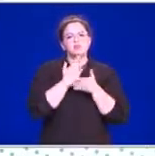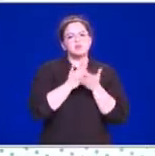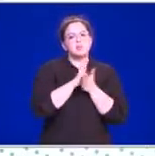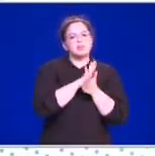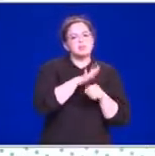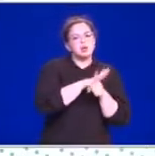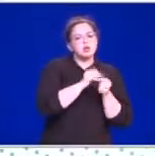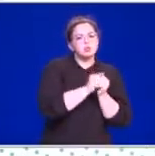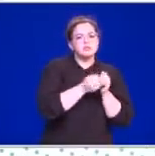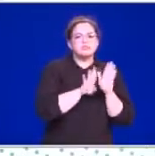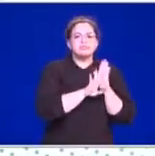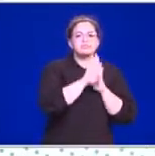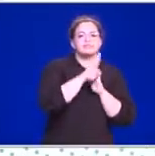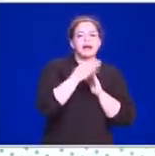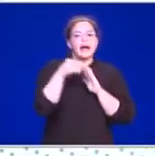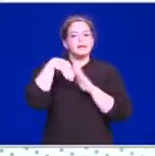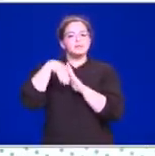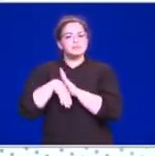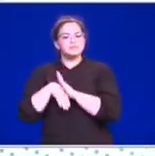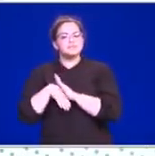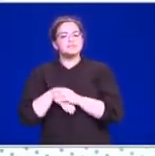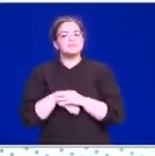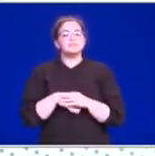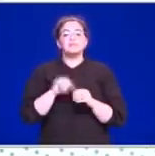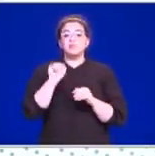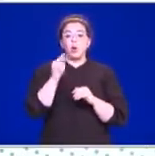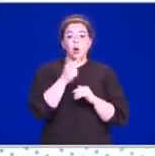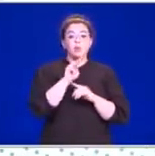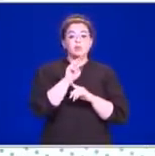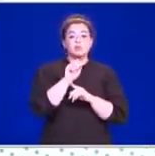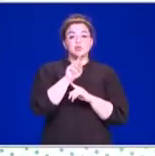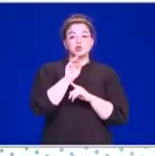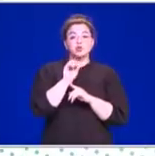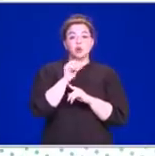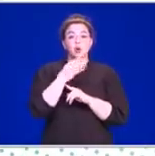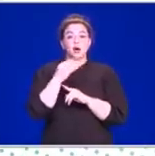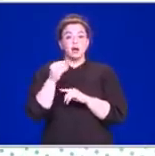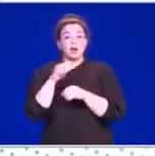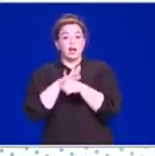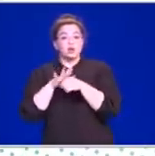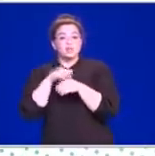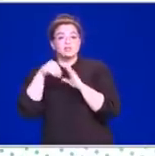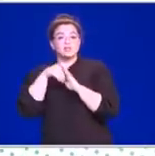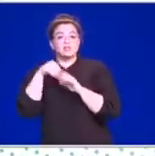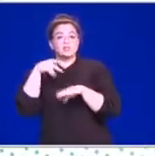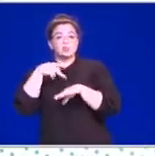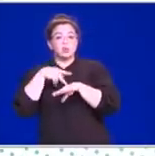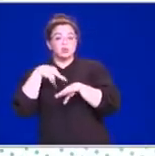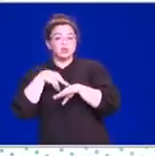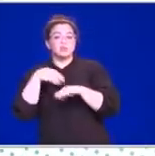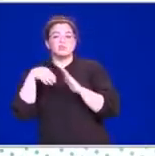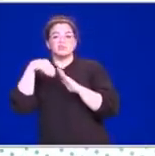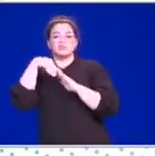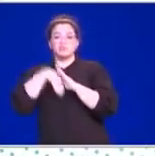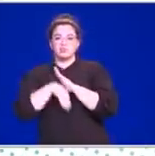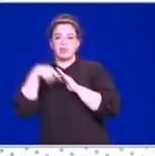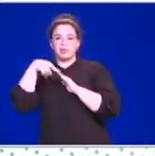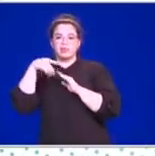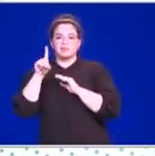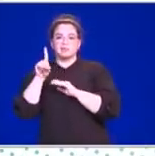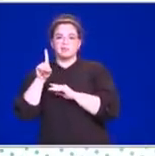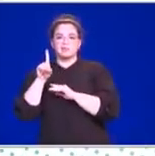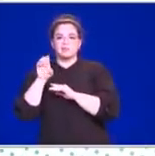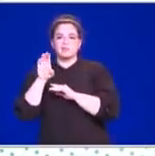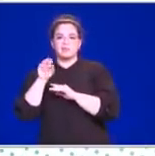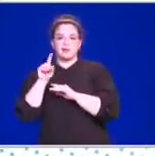population declines. All of the metro and micro areas in Puerto Rico lost population this decade. The